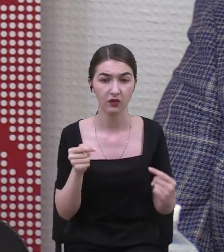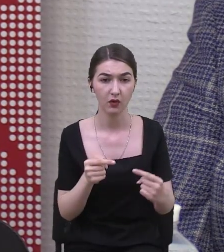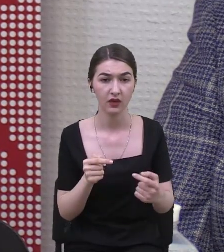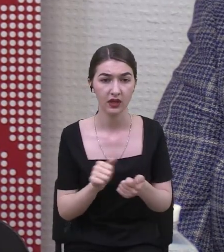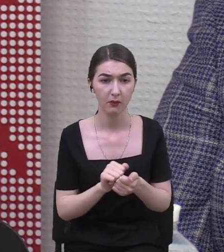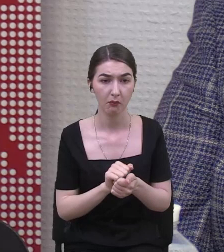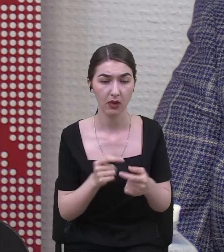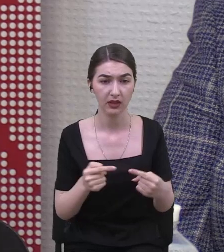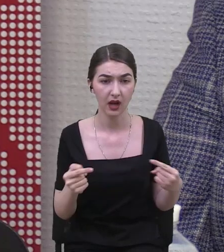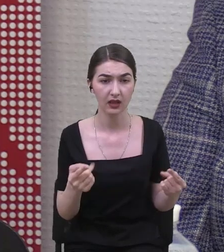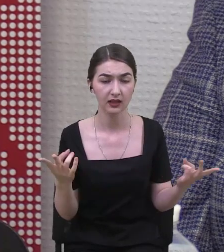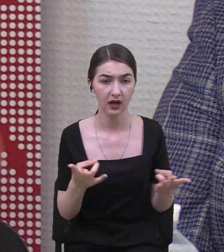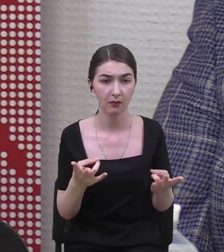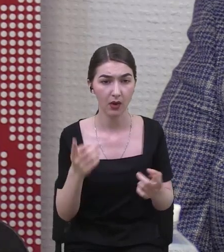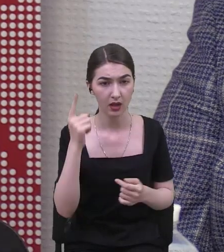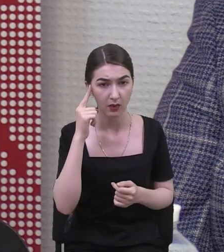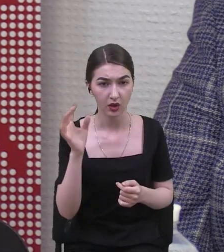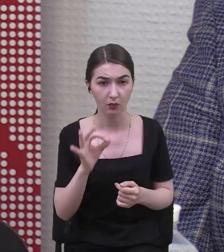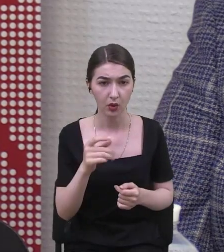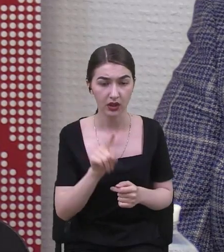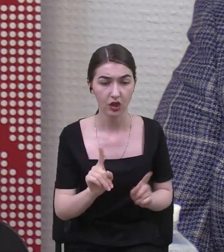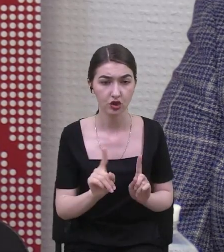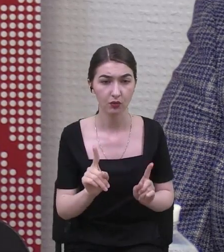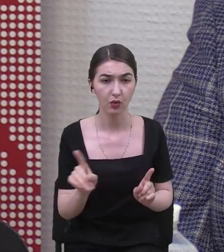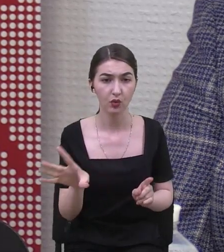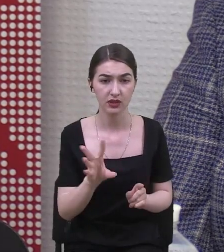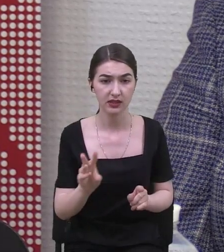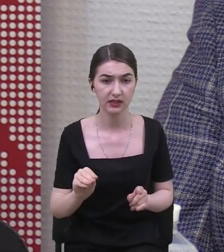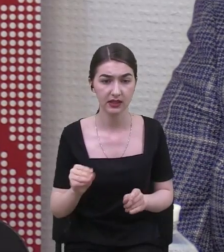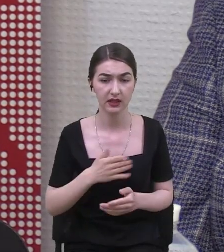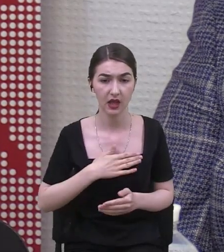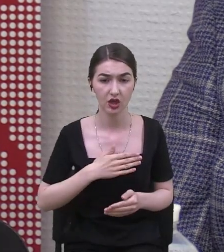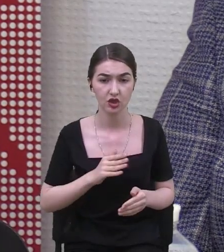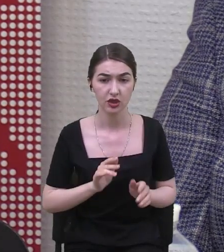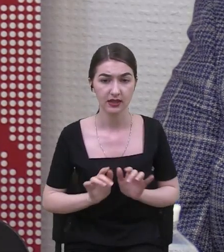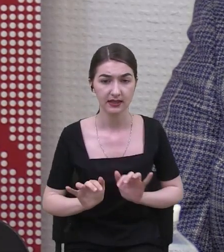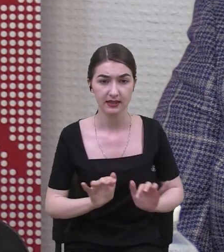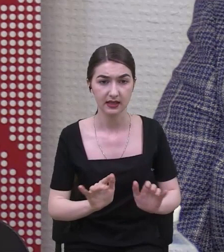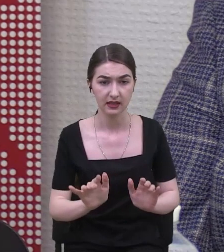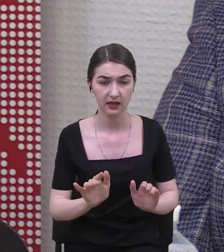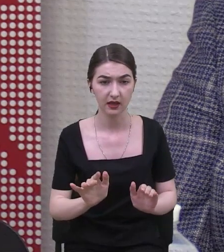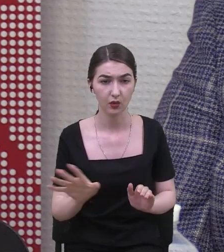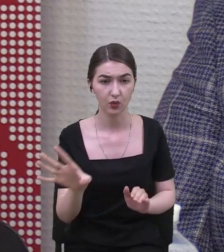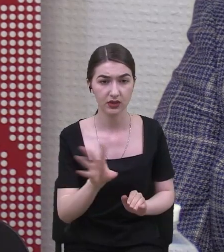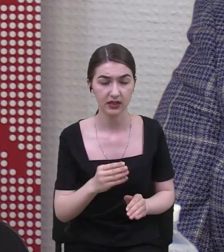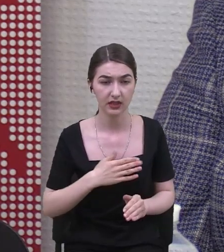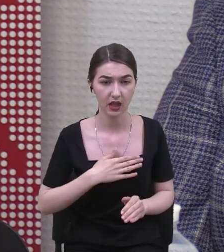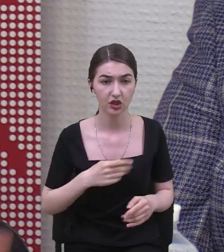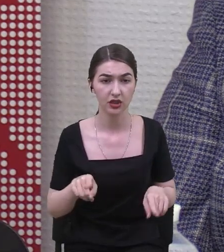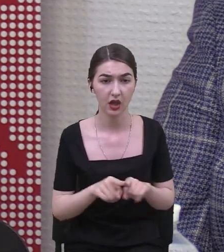persons with disabilities, as well as having targeted interventions for persons with disabilities to ensure